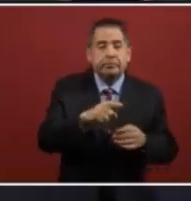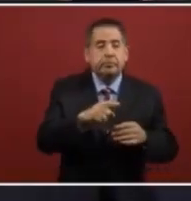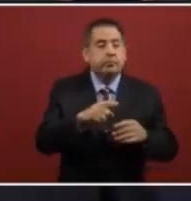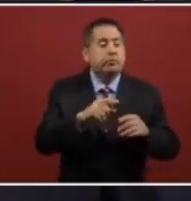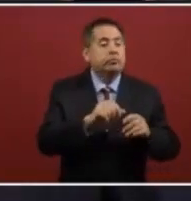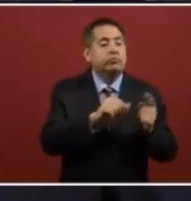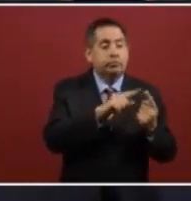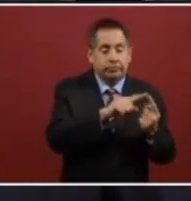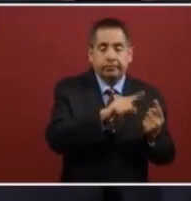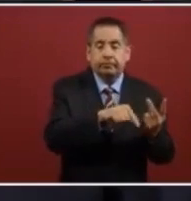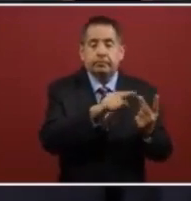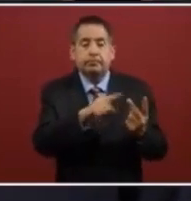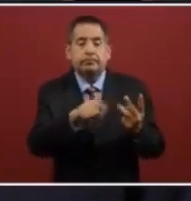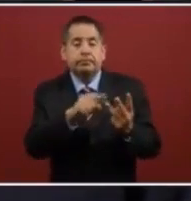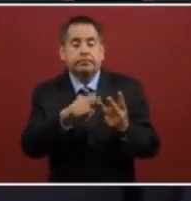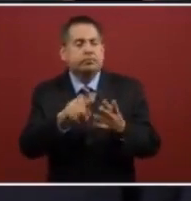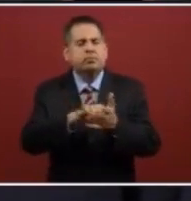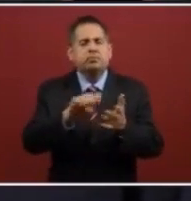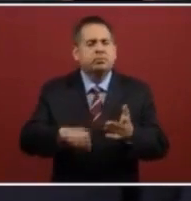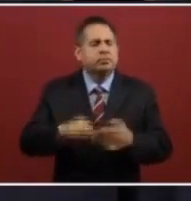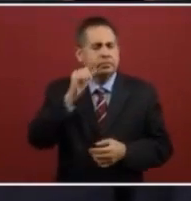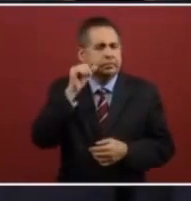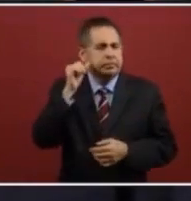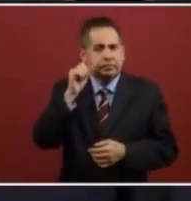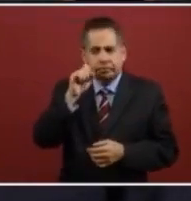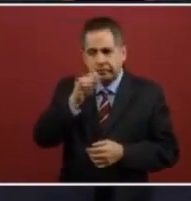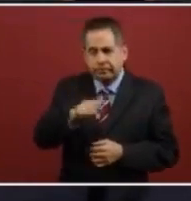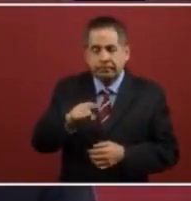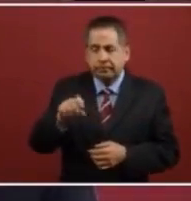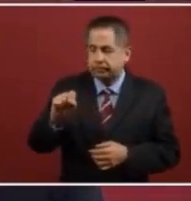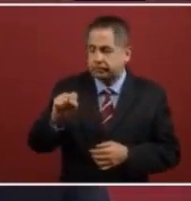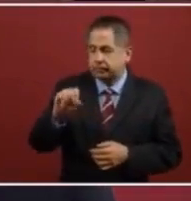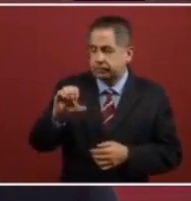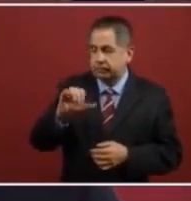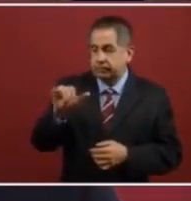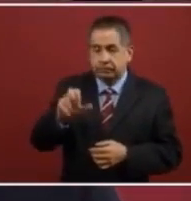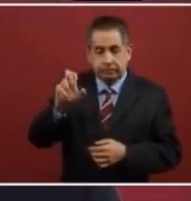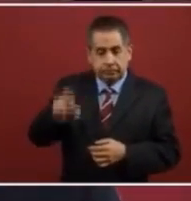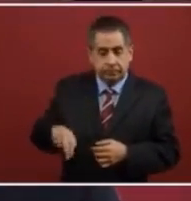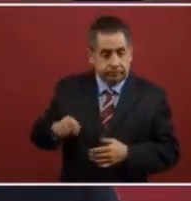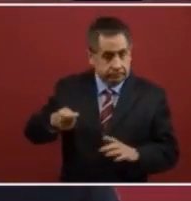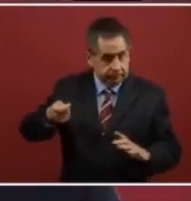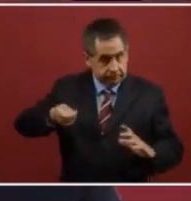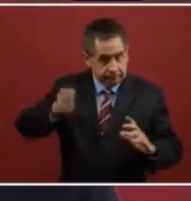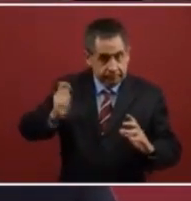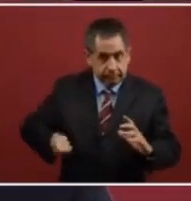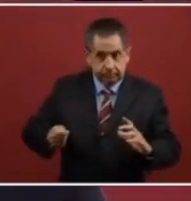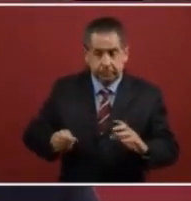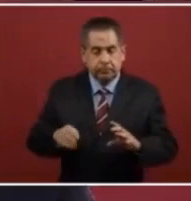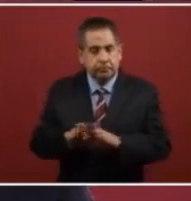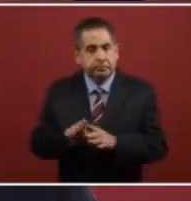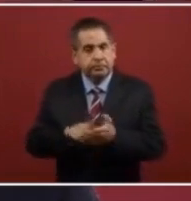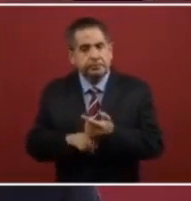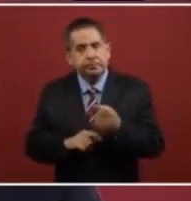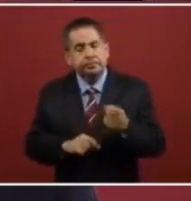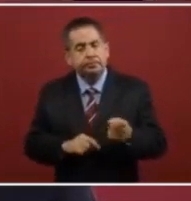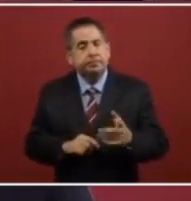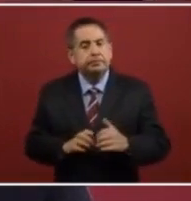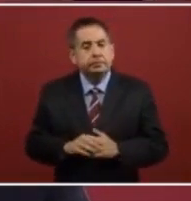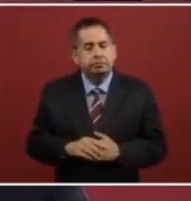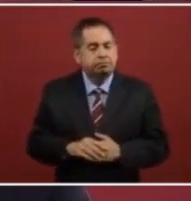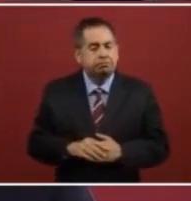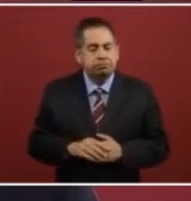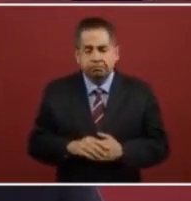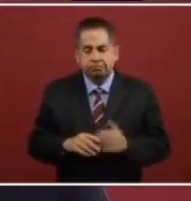this, poderes. all Ayer, these por ejemplo, expenses in la the Suprema Corte de people in Justicia, power. Like yesterday, the